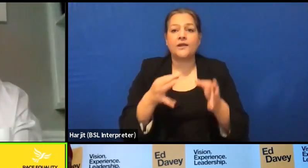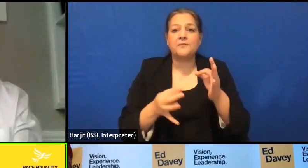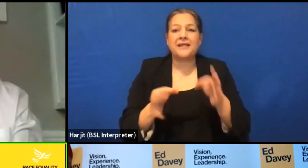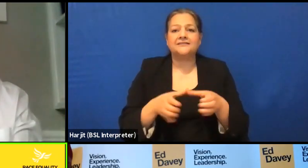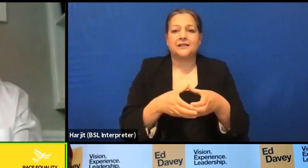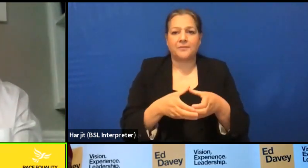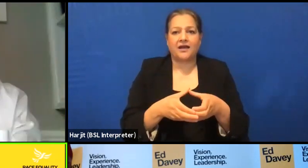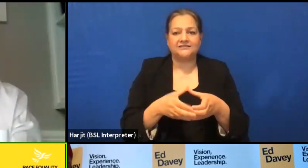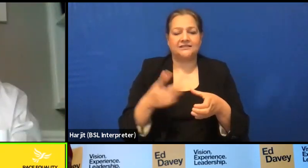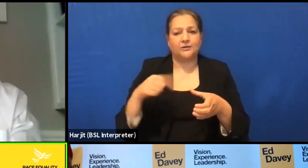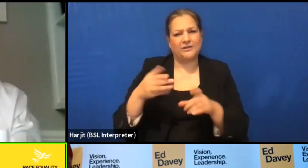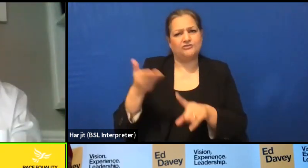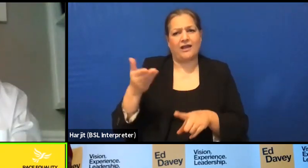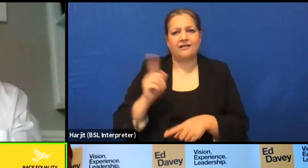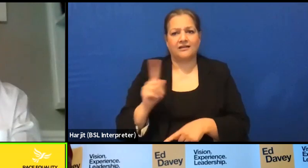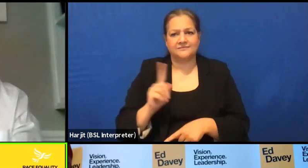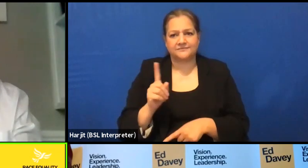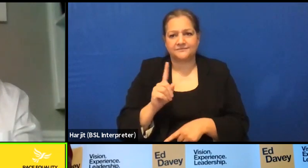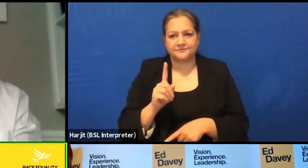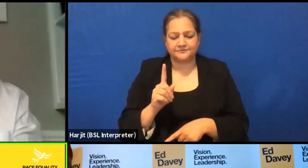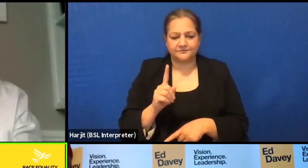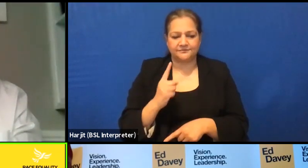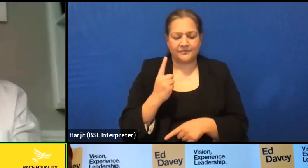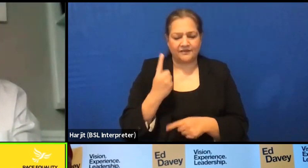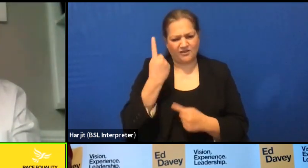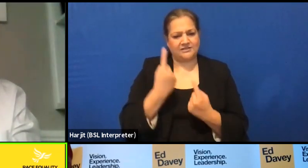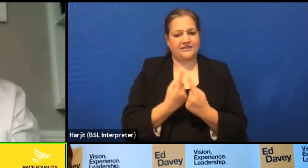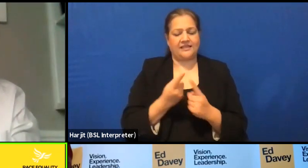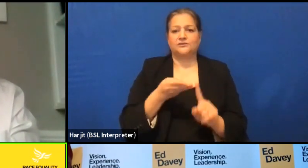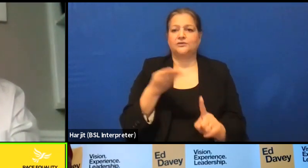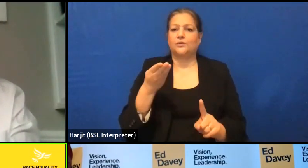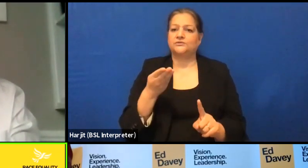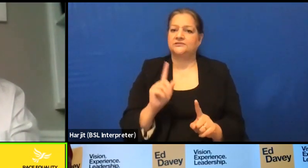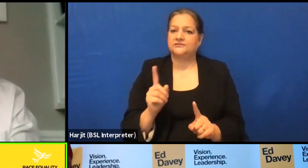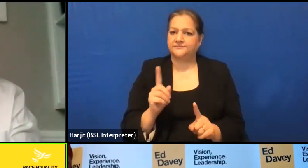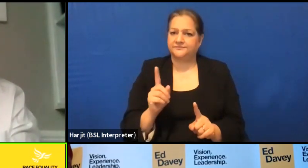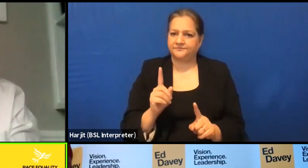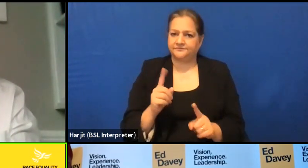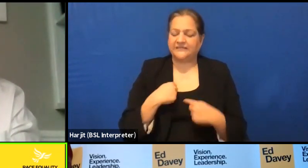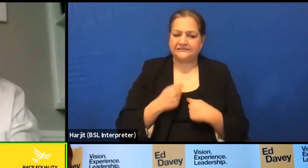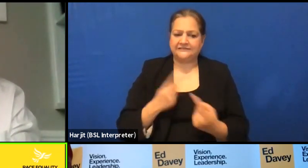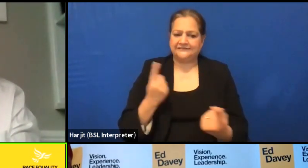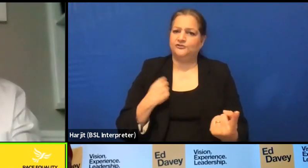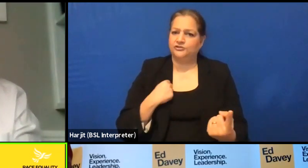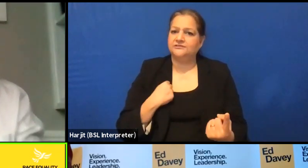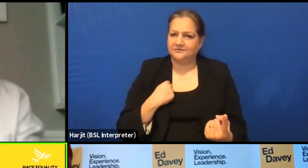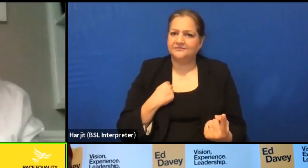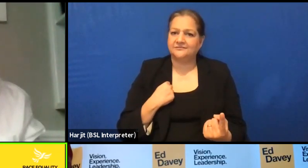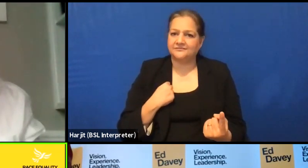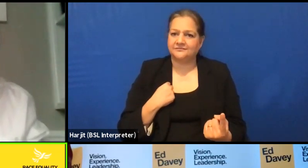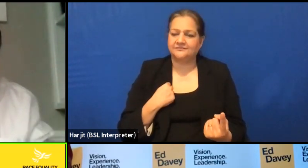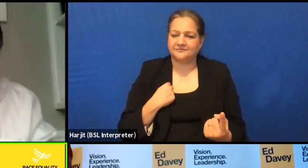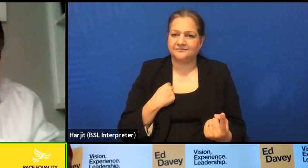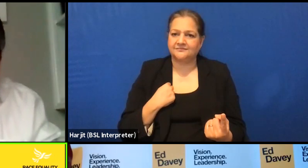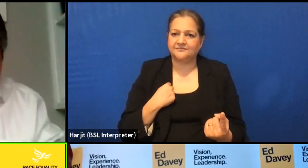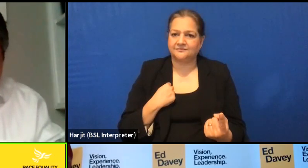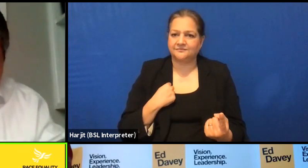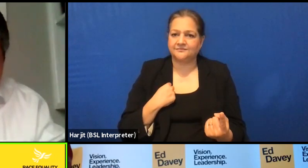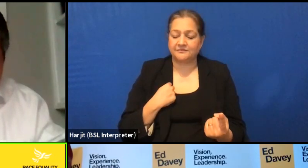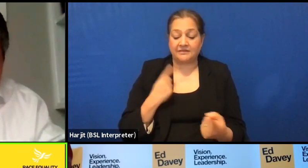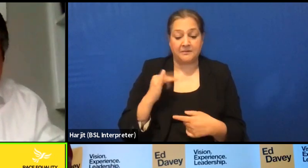political party, one of the things that they first notice is that they're different, because they might go to,